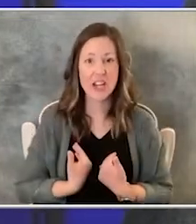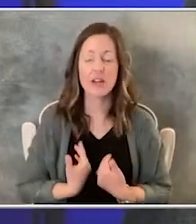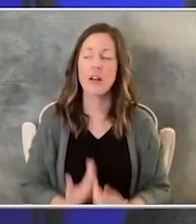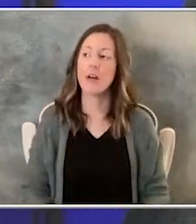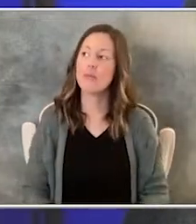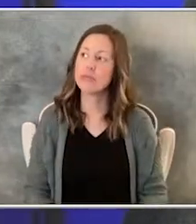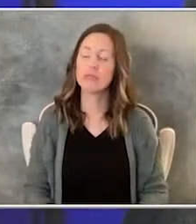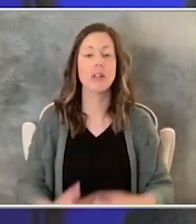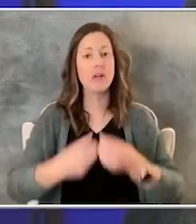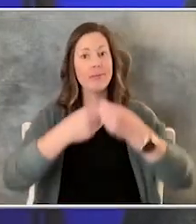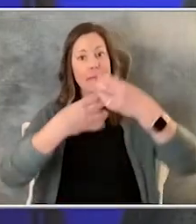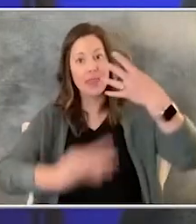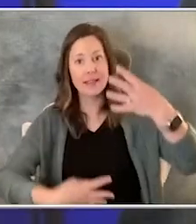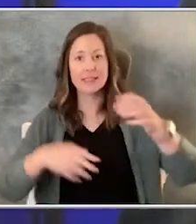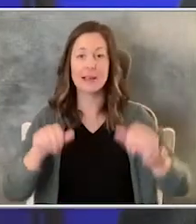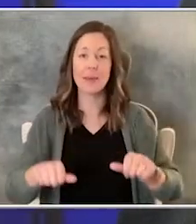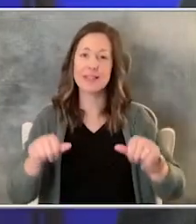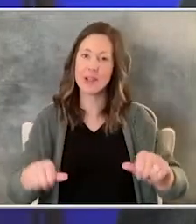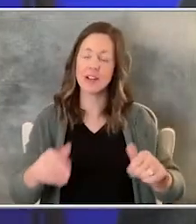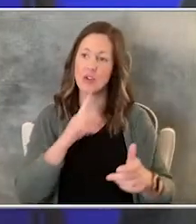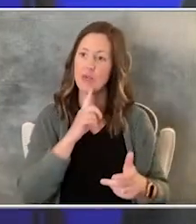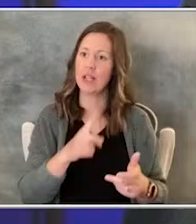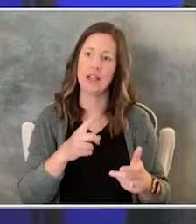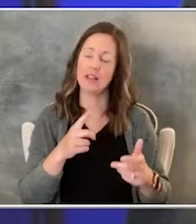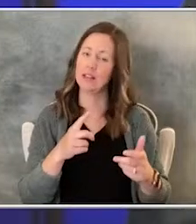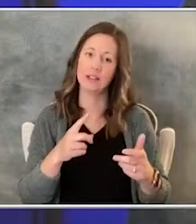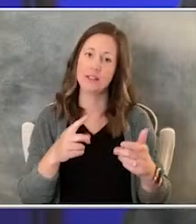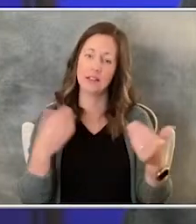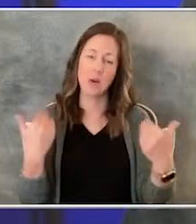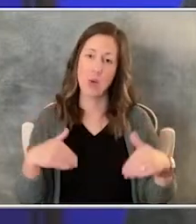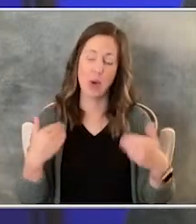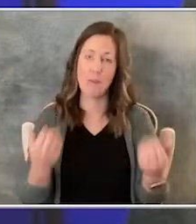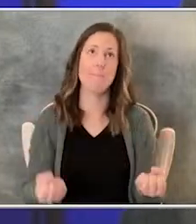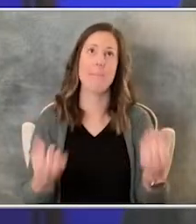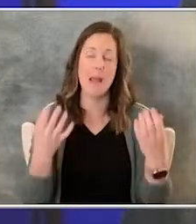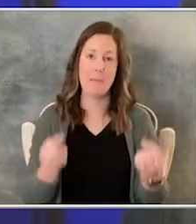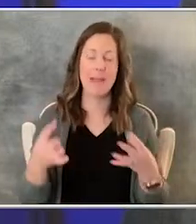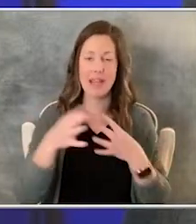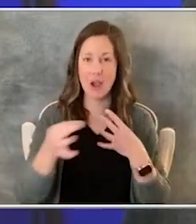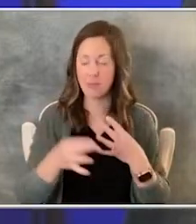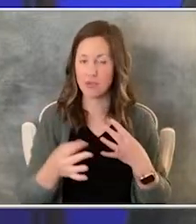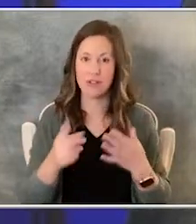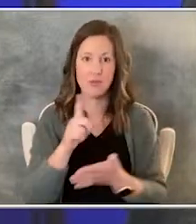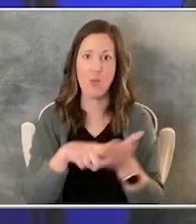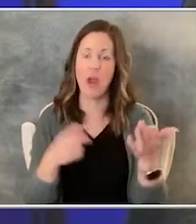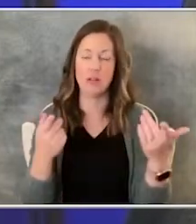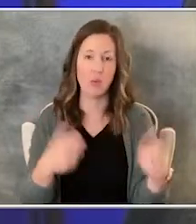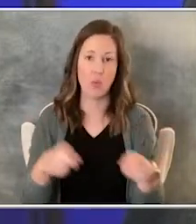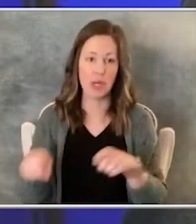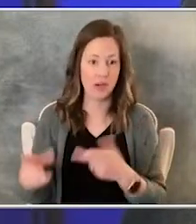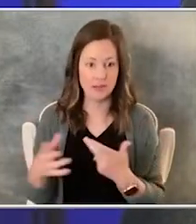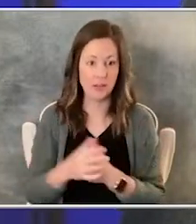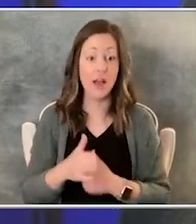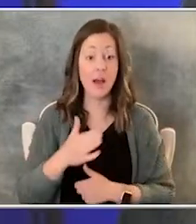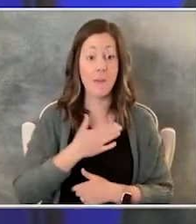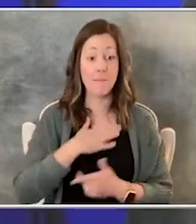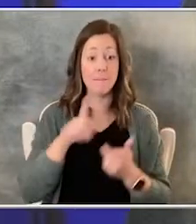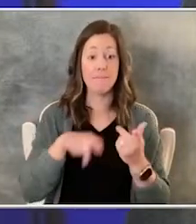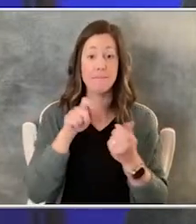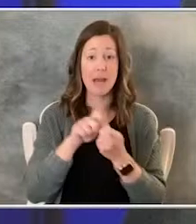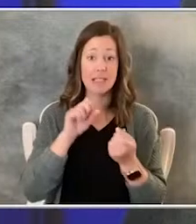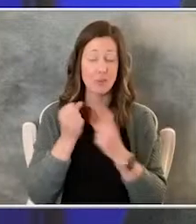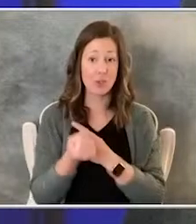today to not rely on typical pain, to look at the